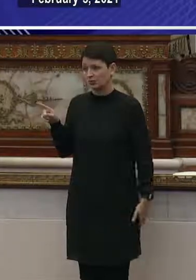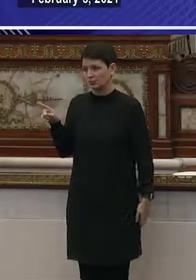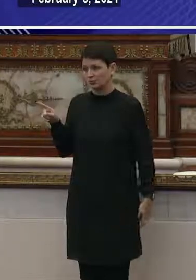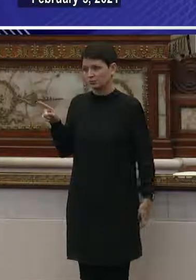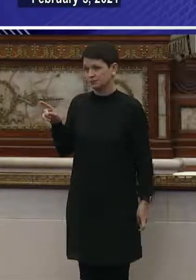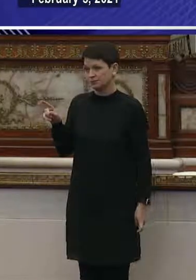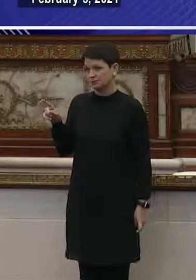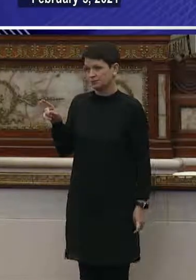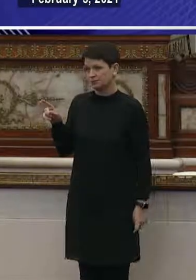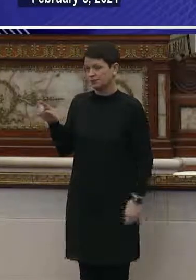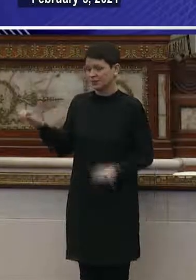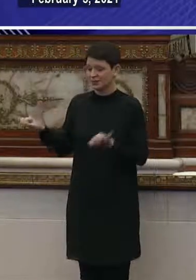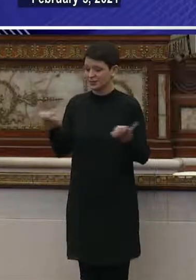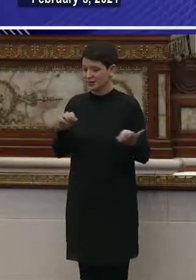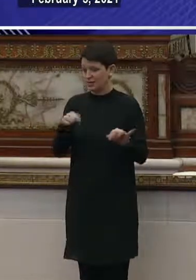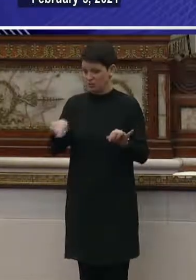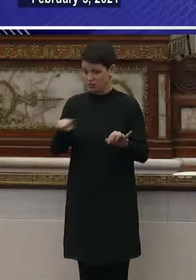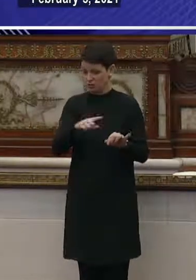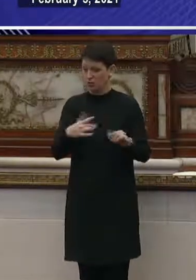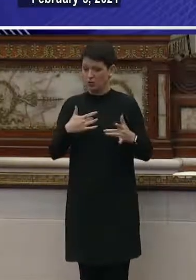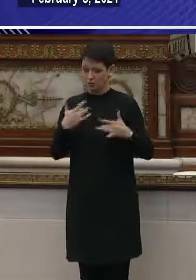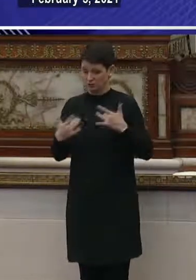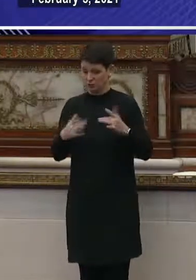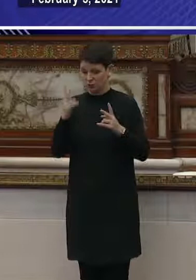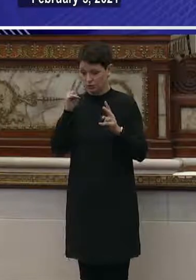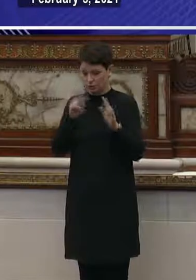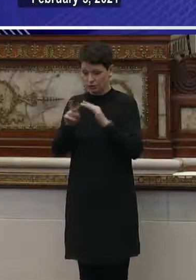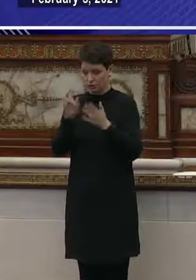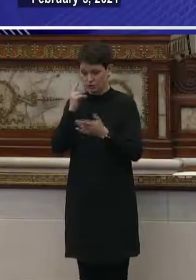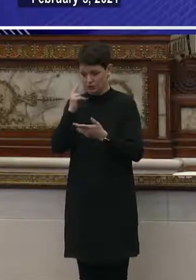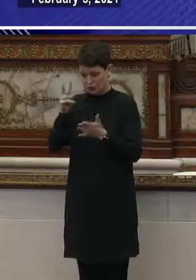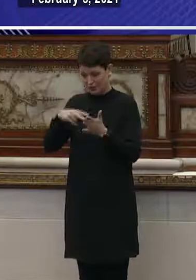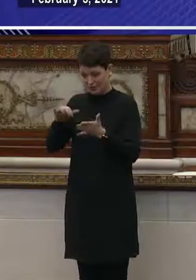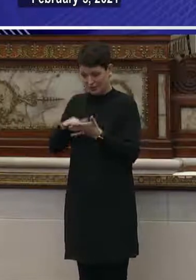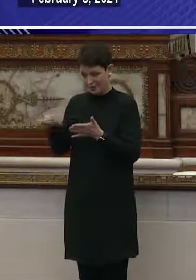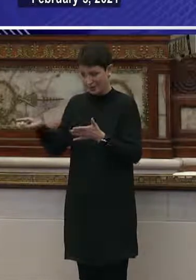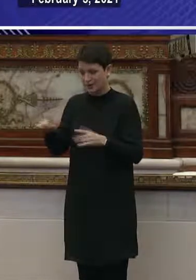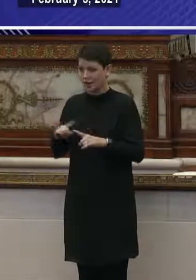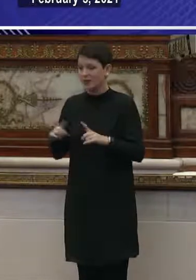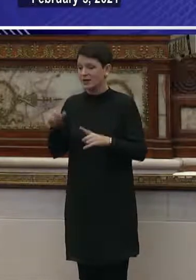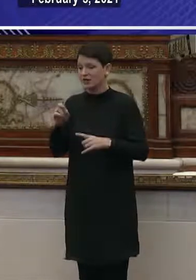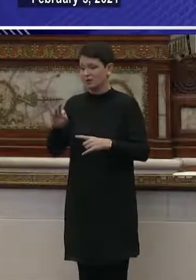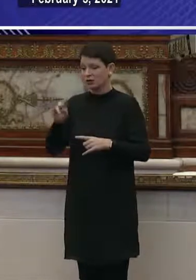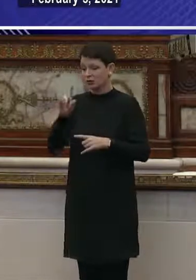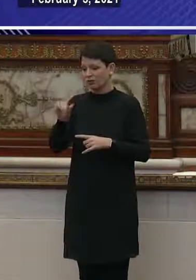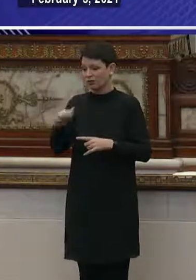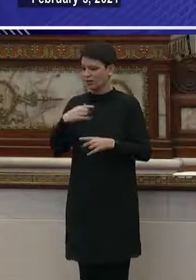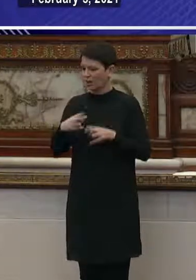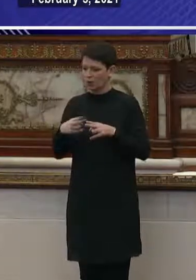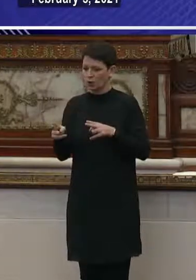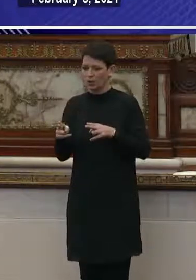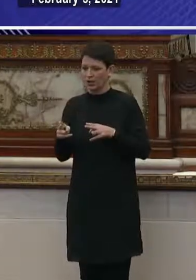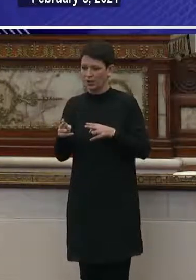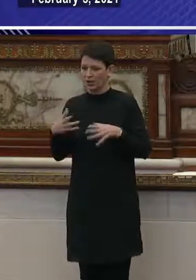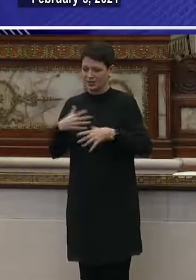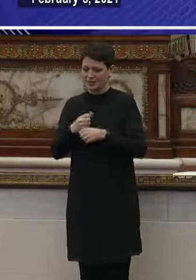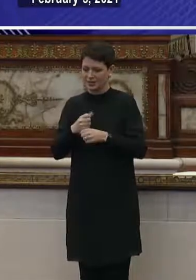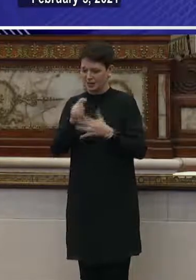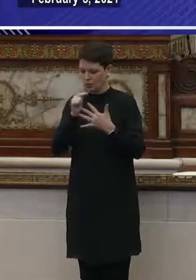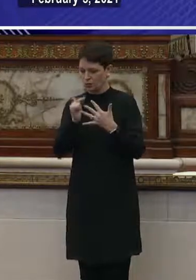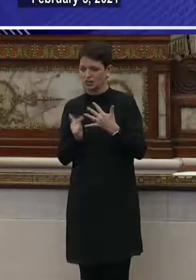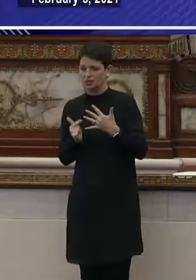report, just like everybody else. Dr. Farley, I have a quick, concise series of questions I'm